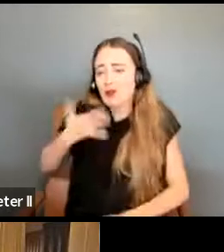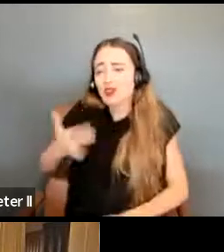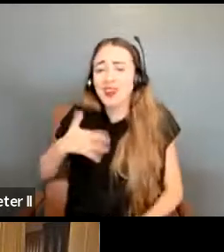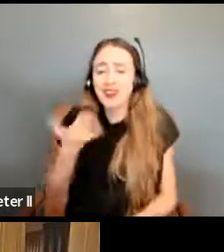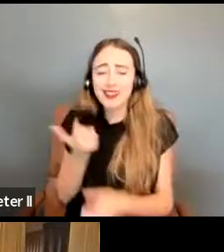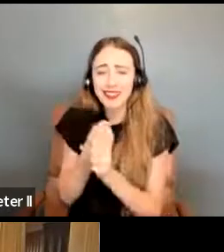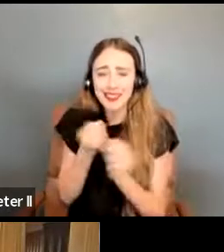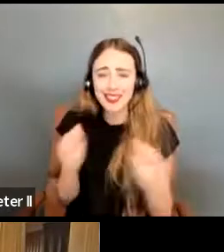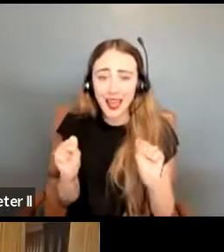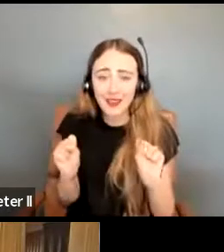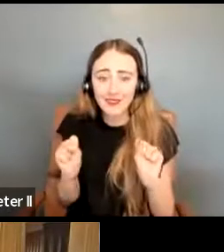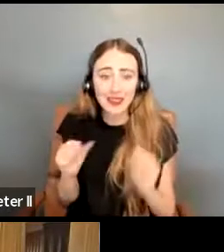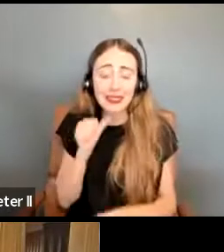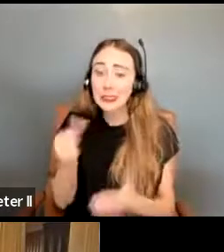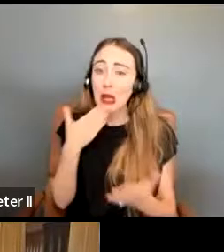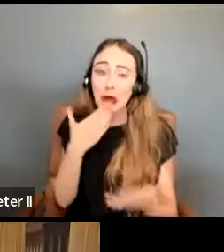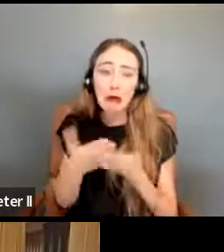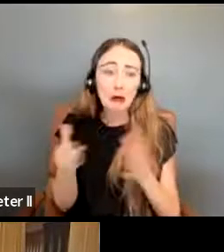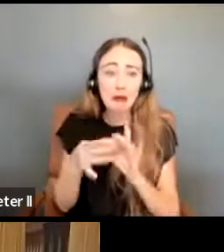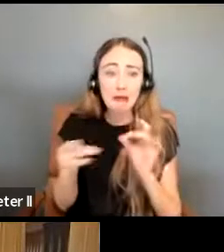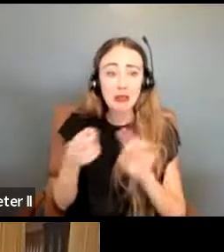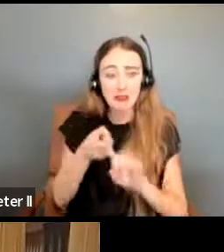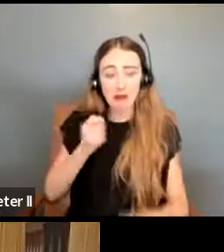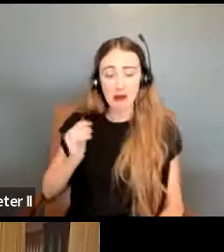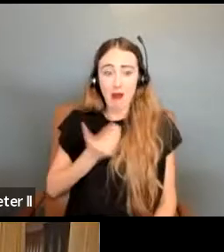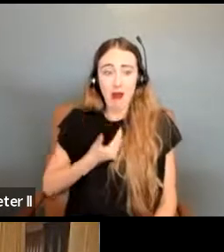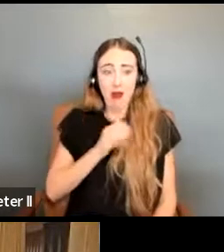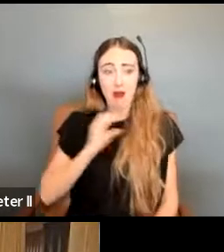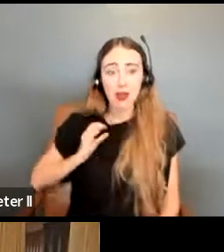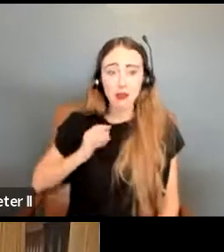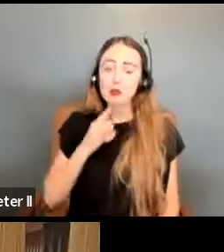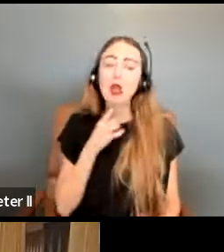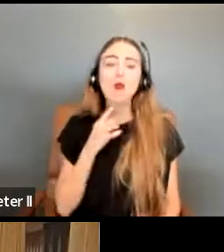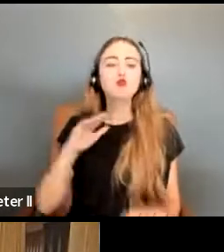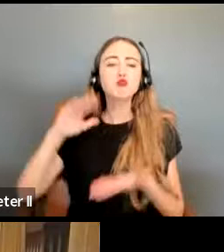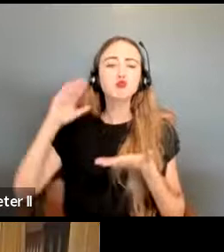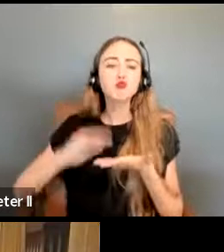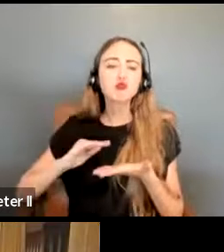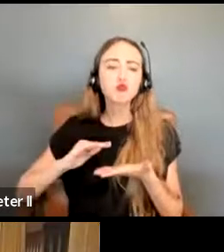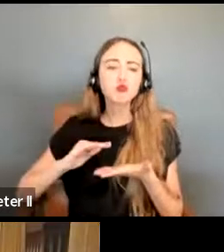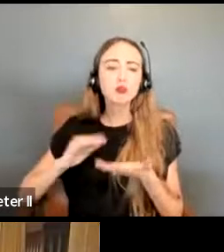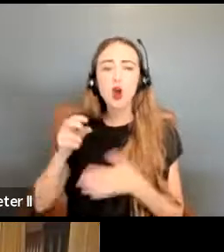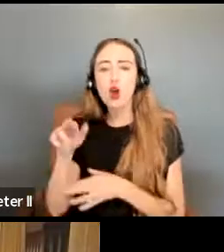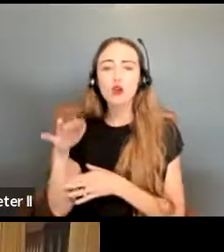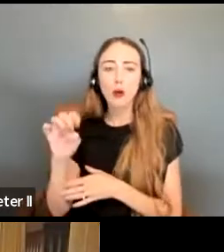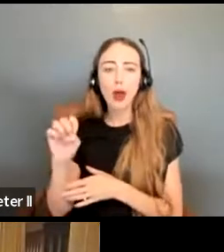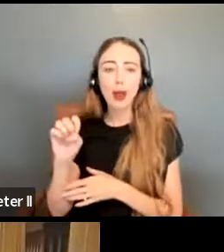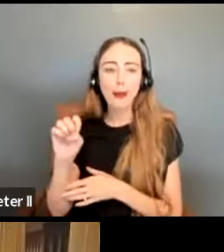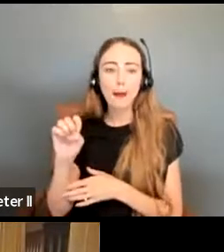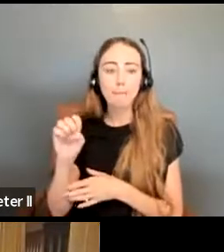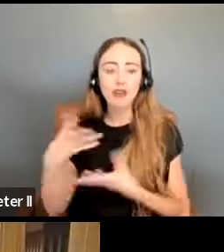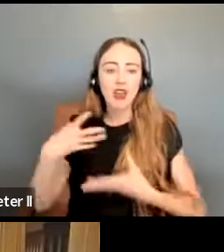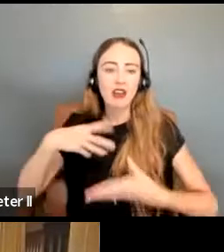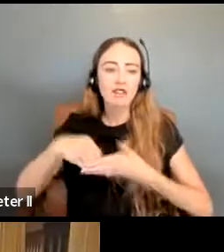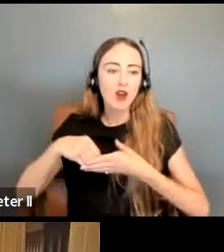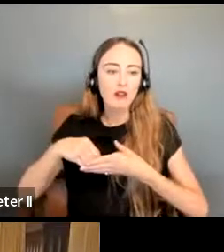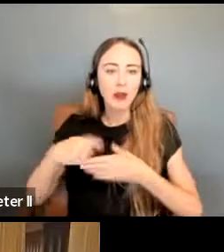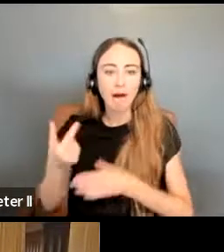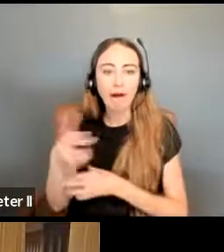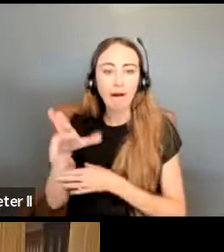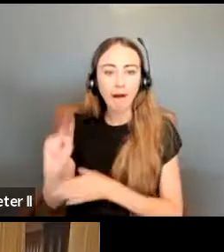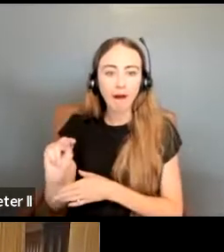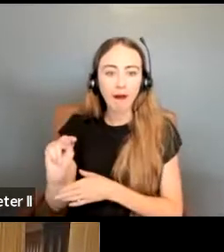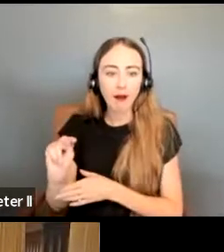safe. It is not a good message from this council to say that we're going to reduce crimes involving guns.